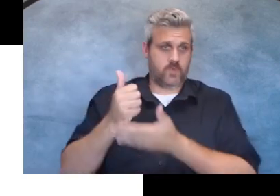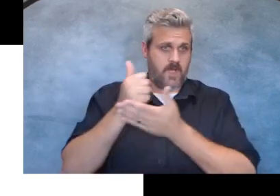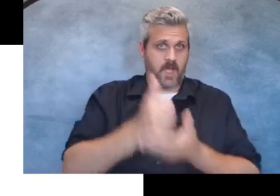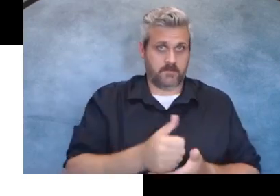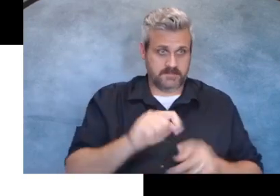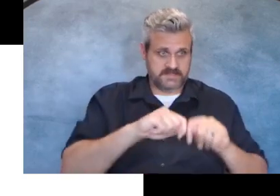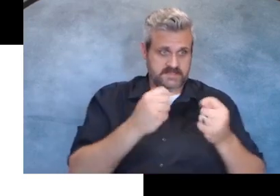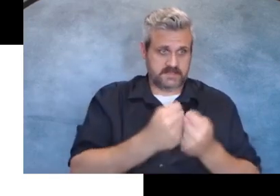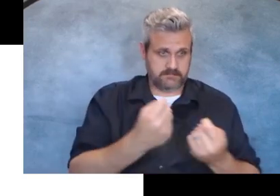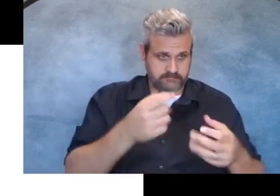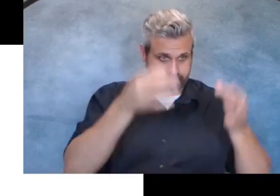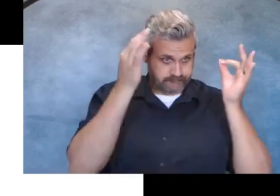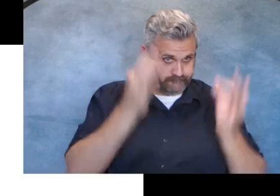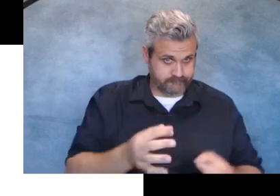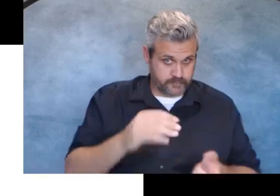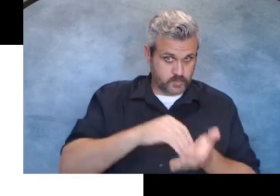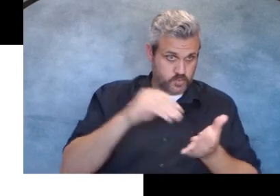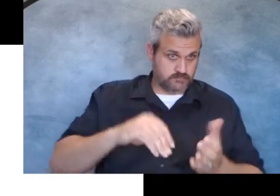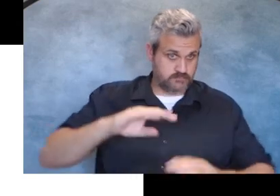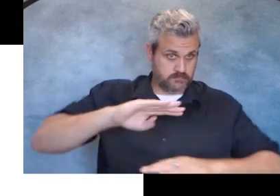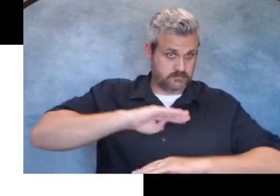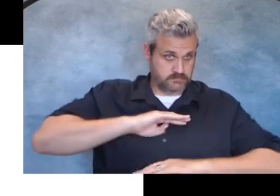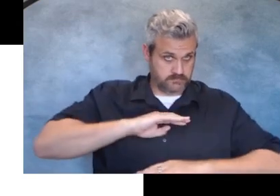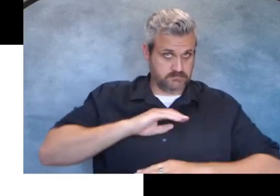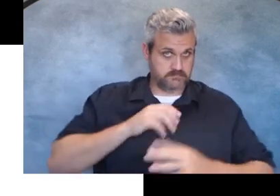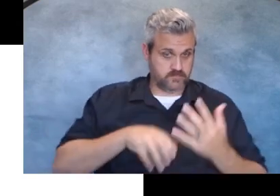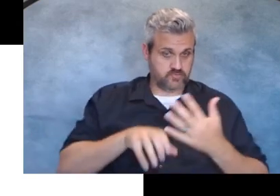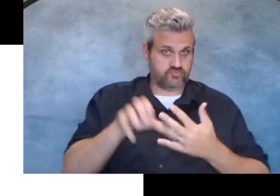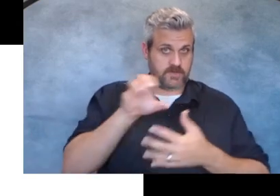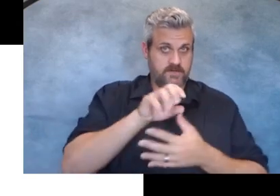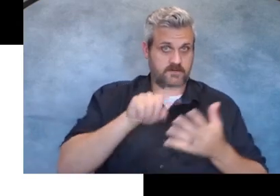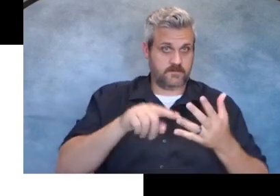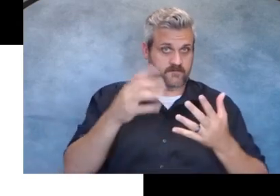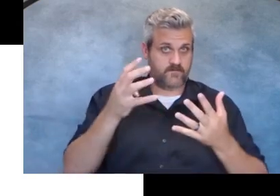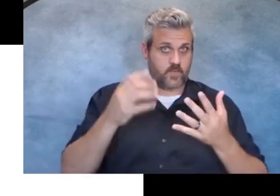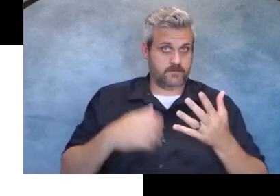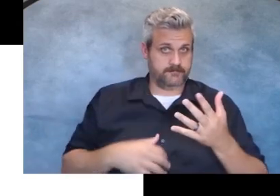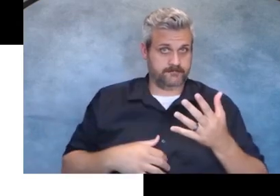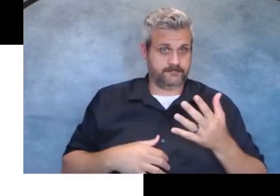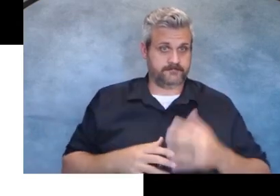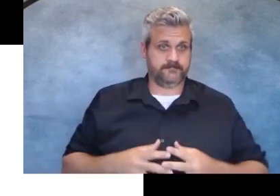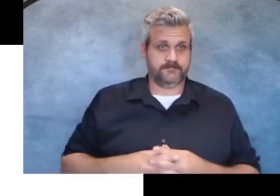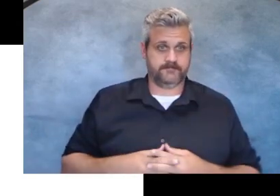in making the decision as to whether the student meets Criterion 4.